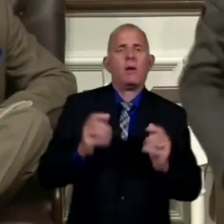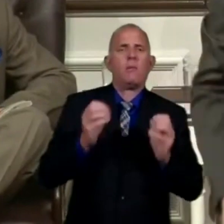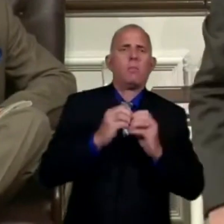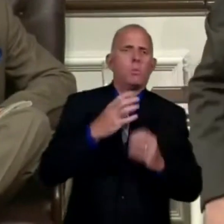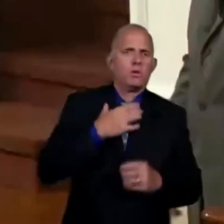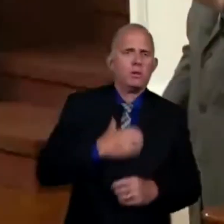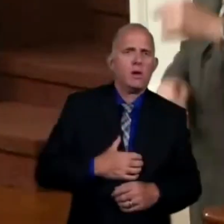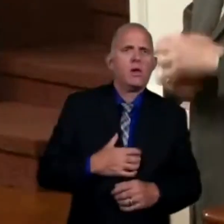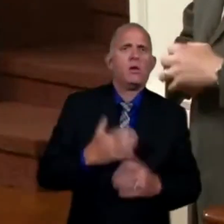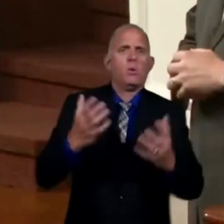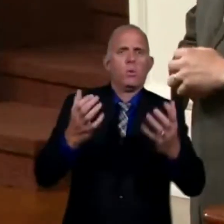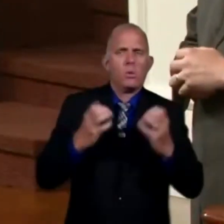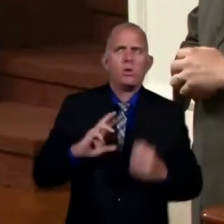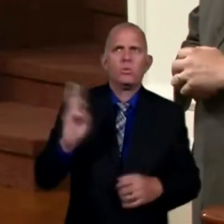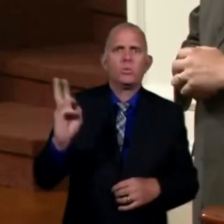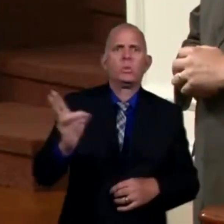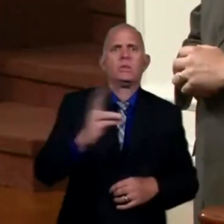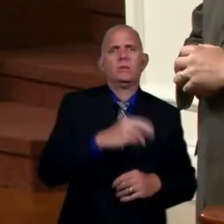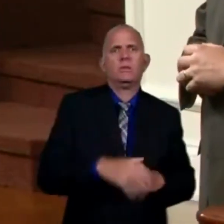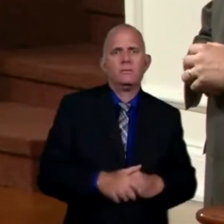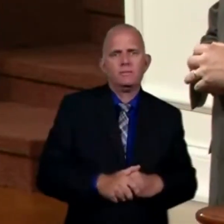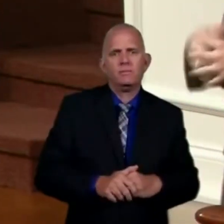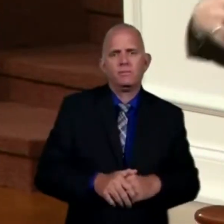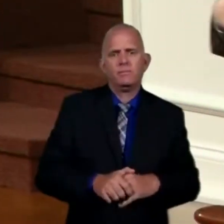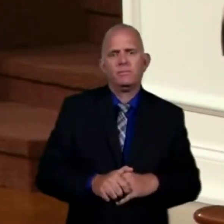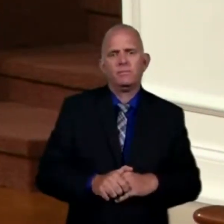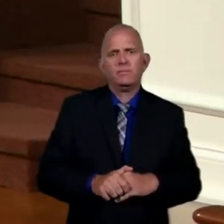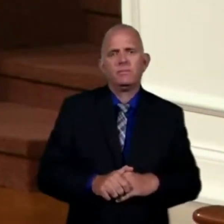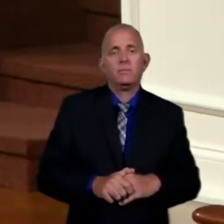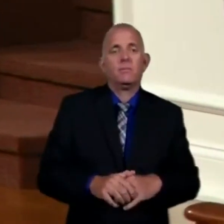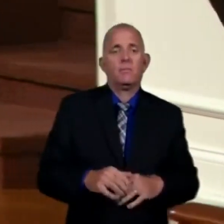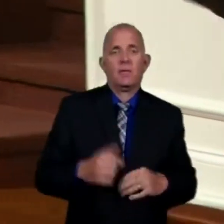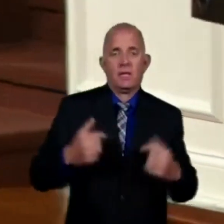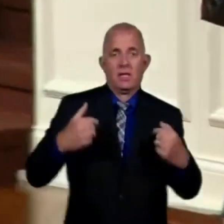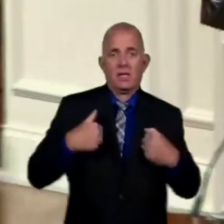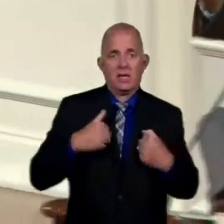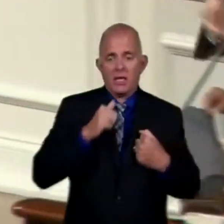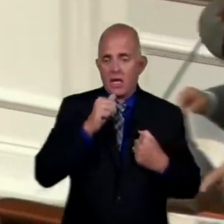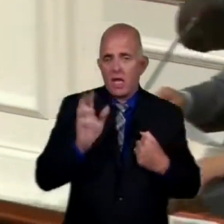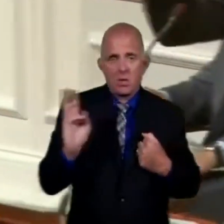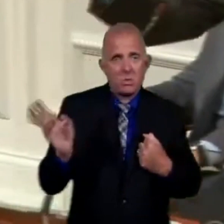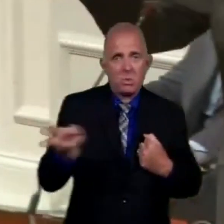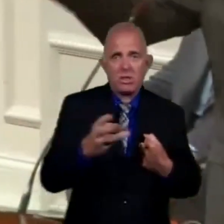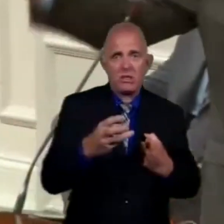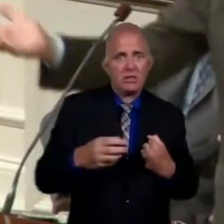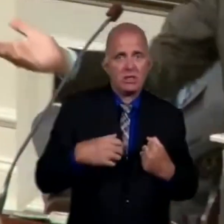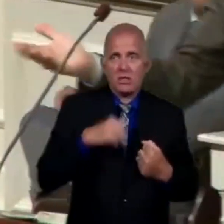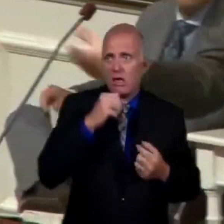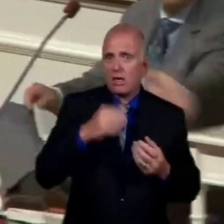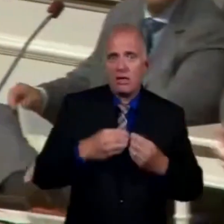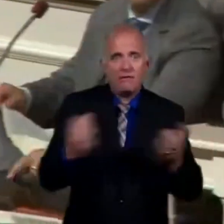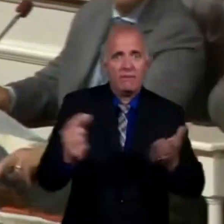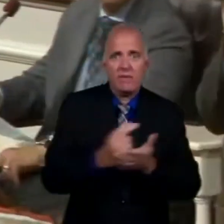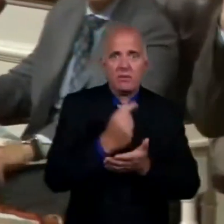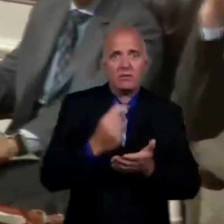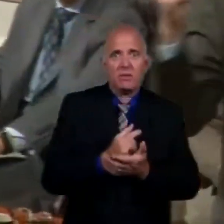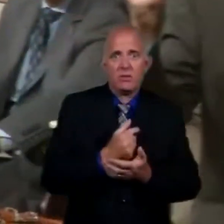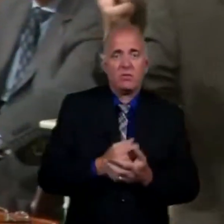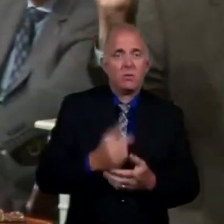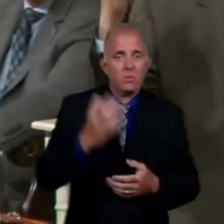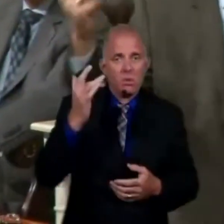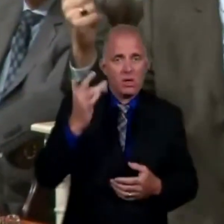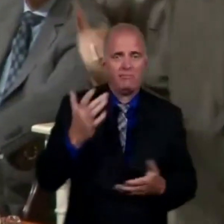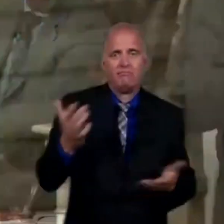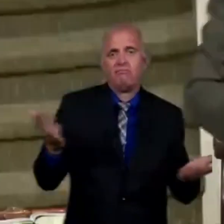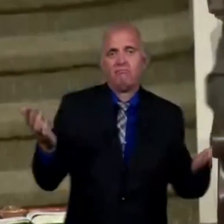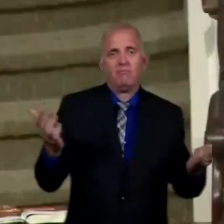passion than it is a method. If I'm not winning people to Christ and you're not getting the gospel out to people, it's because we